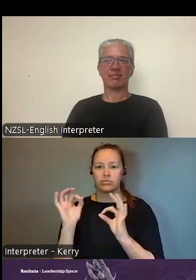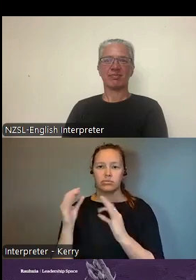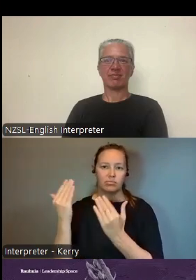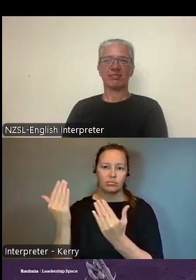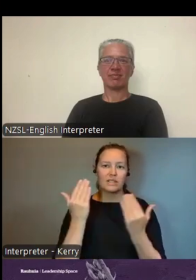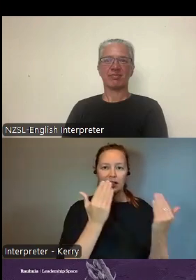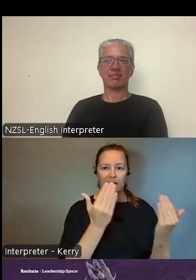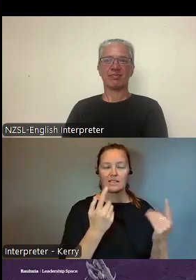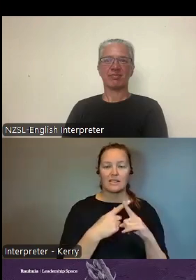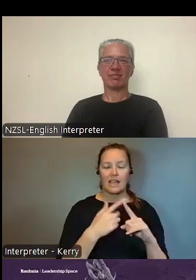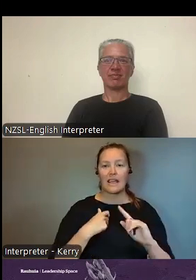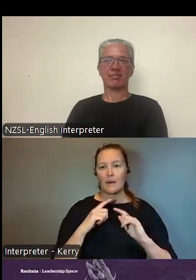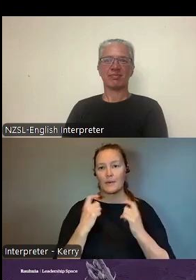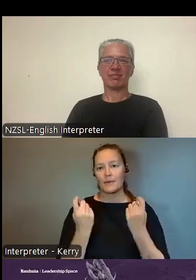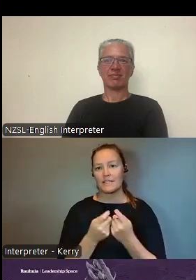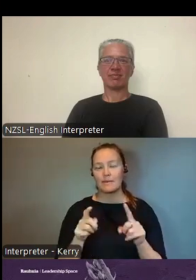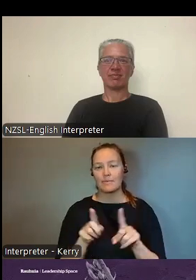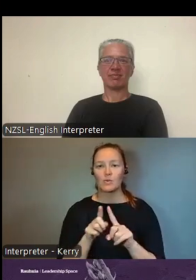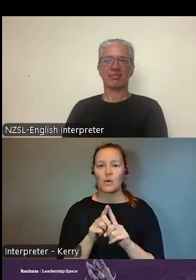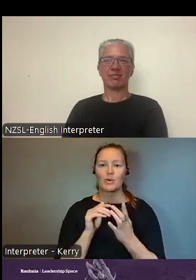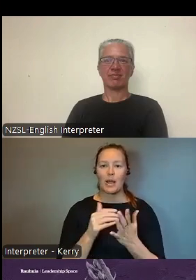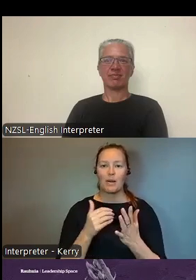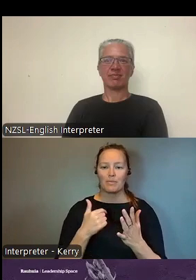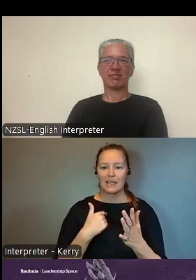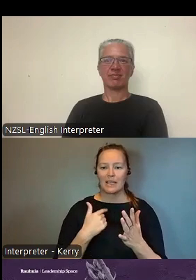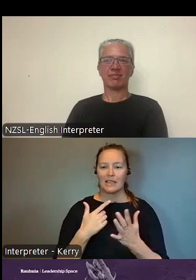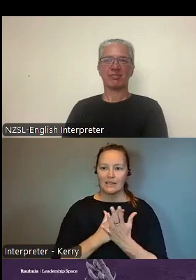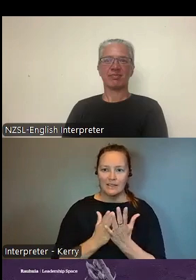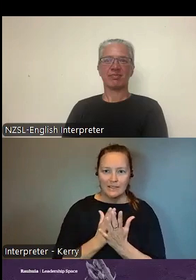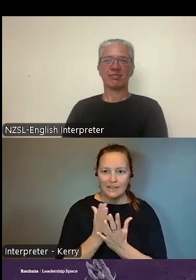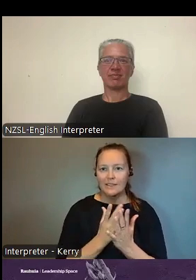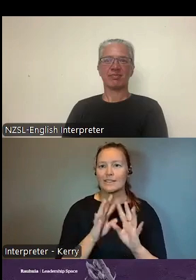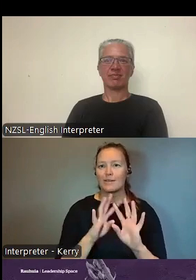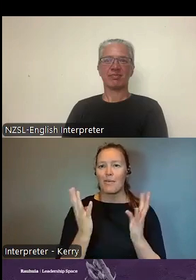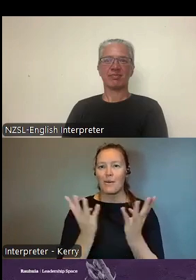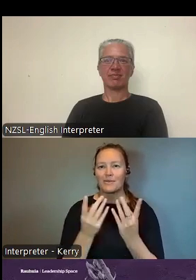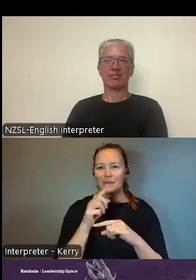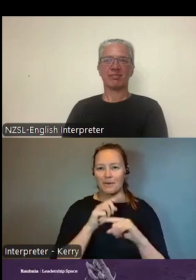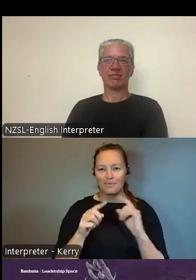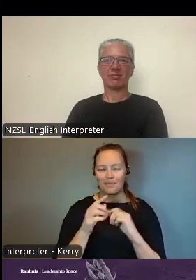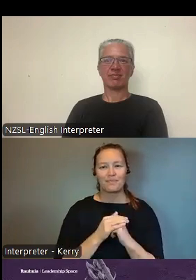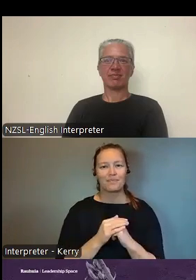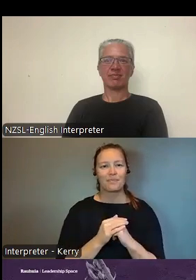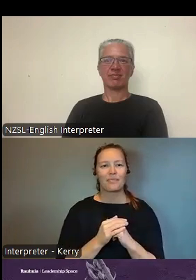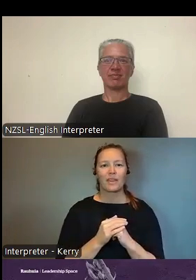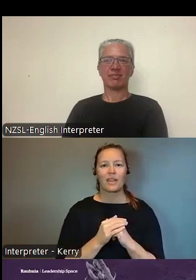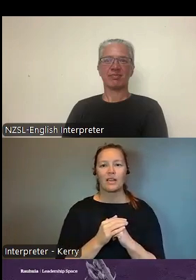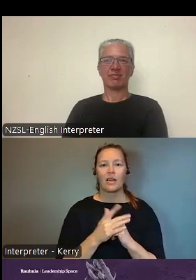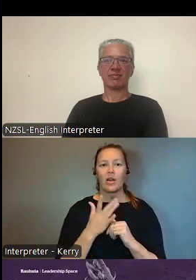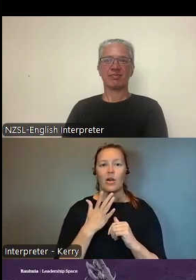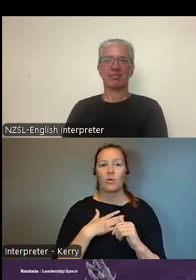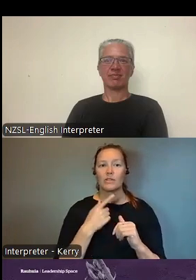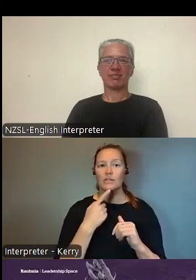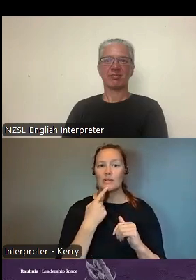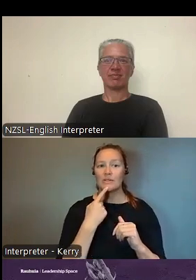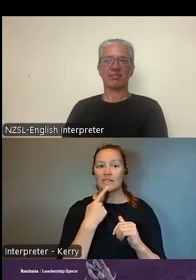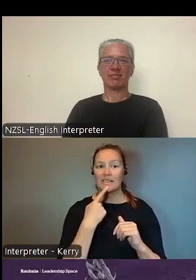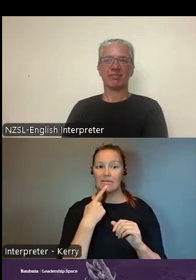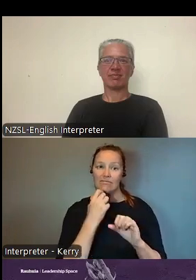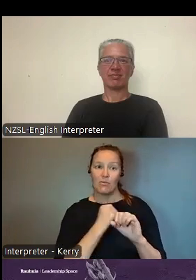have helped me make my way through this symposium. I'm just going to put in a plug for our